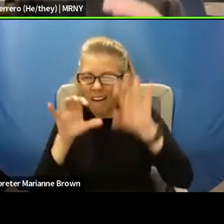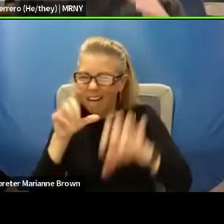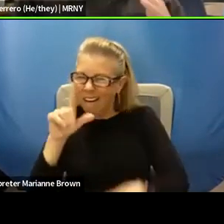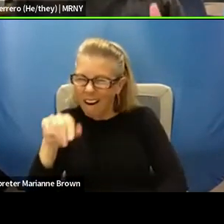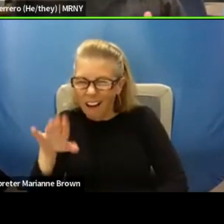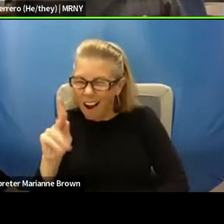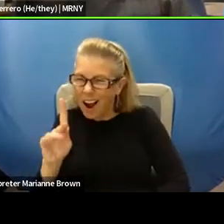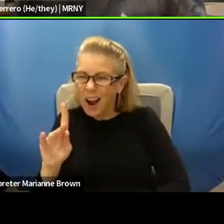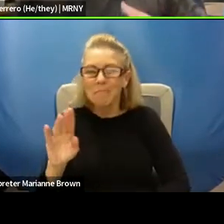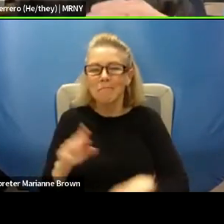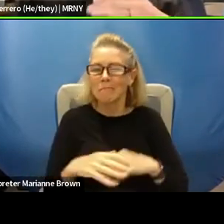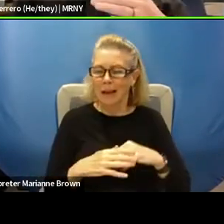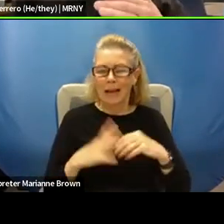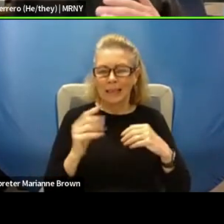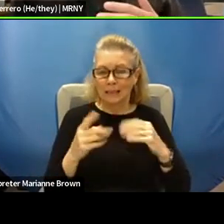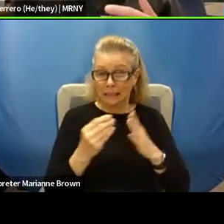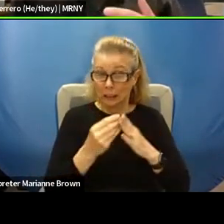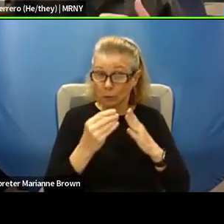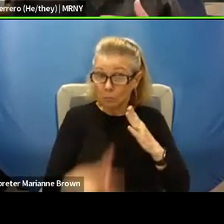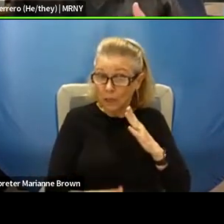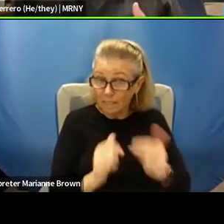inaccessible sport. It's expensive.